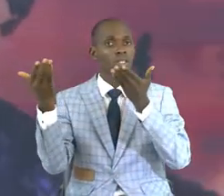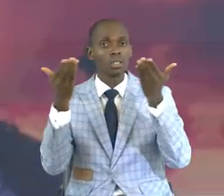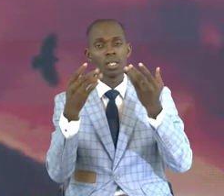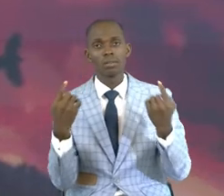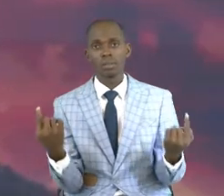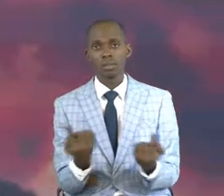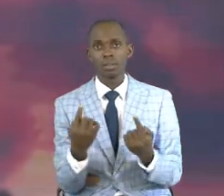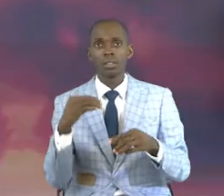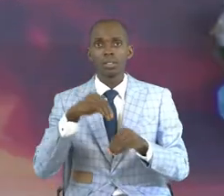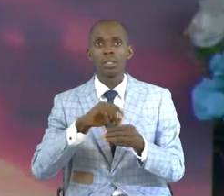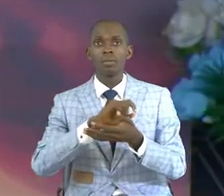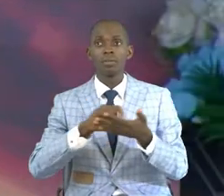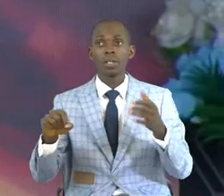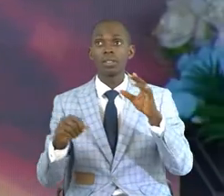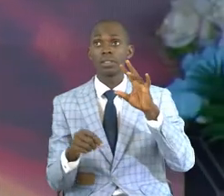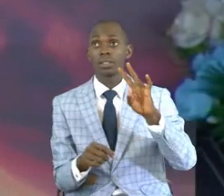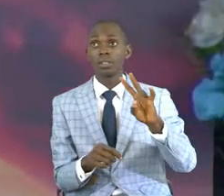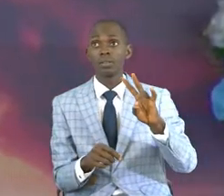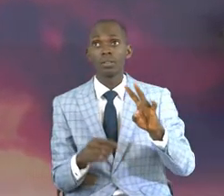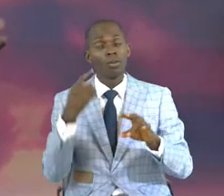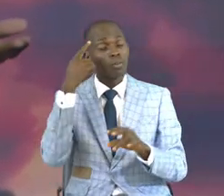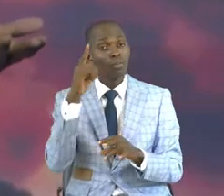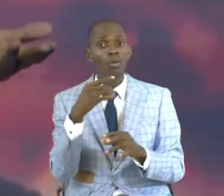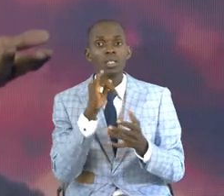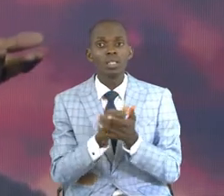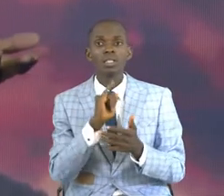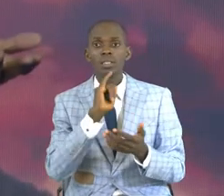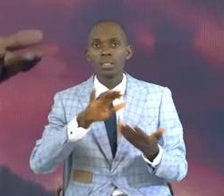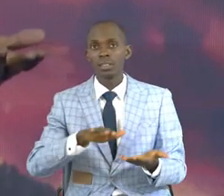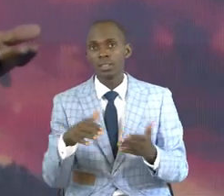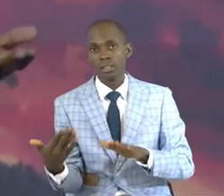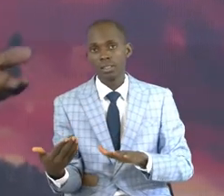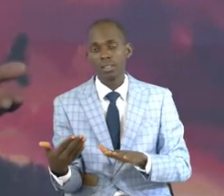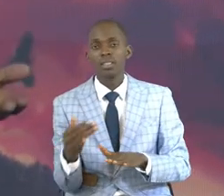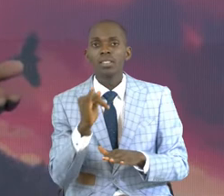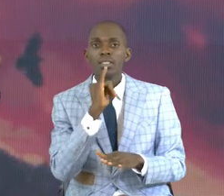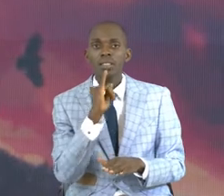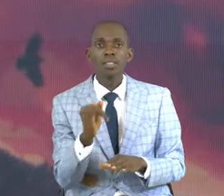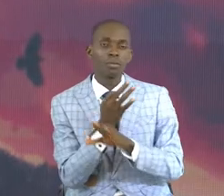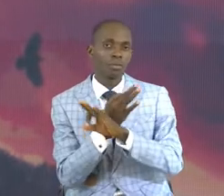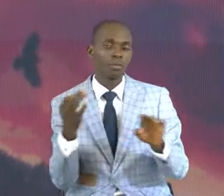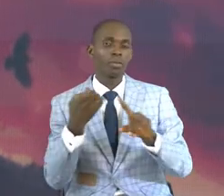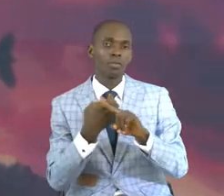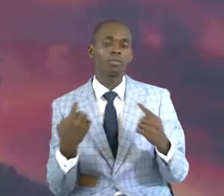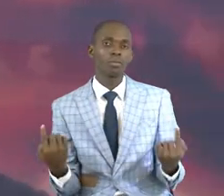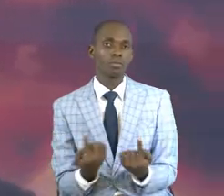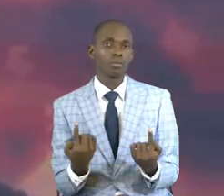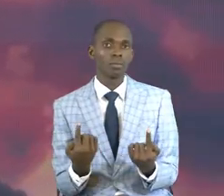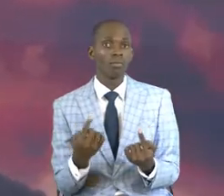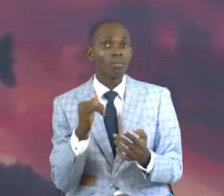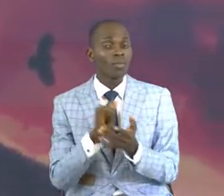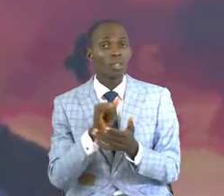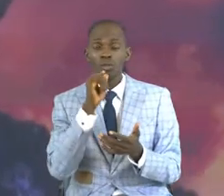7 it says, for he that is dead is freed from sin. That's not talking about